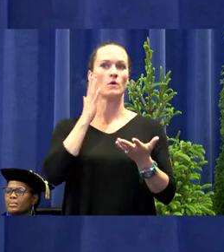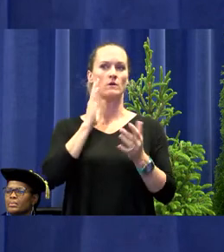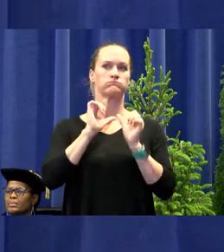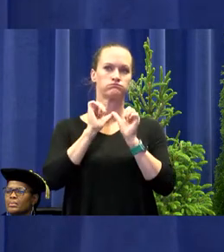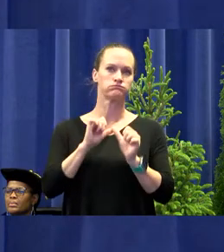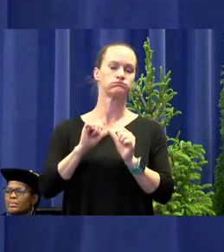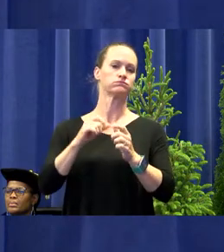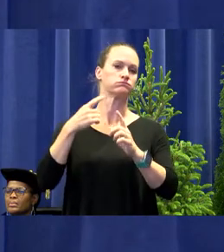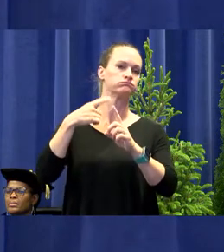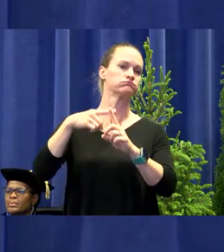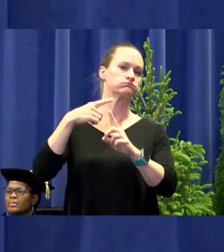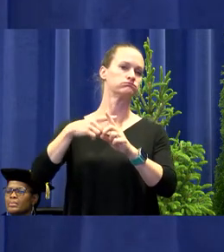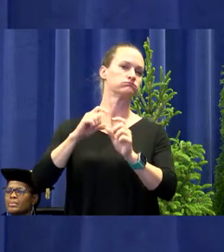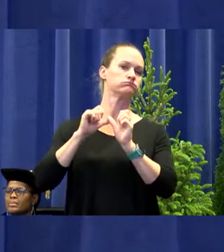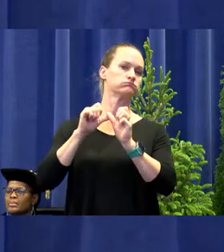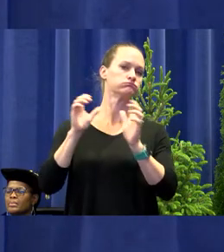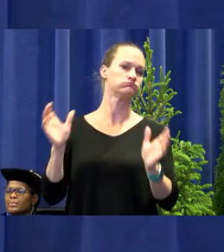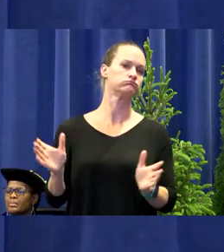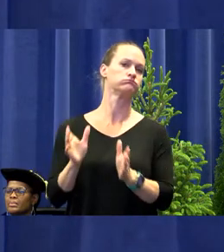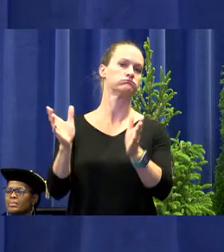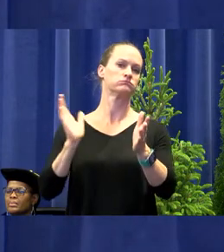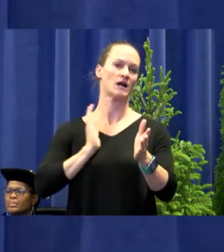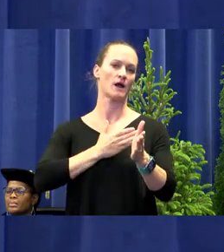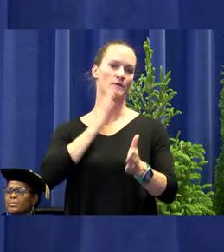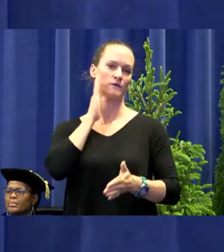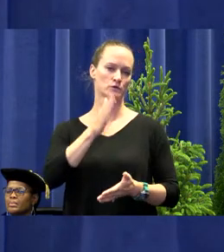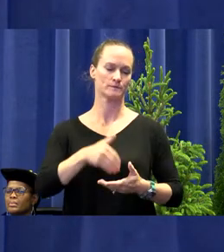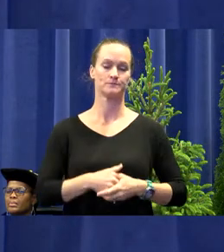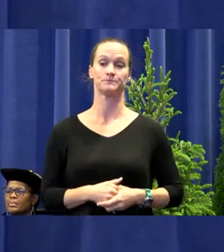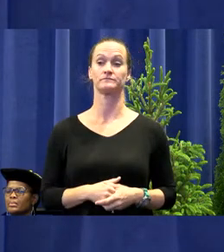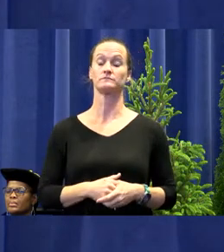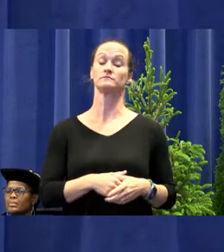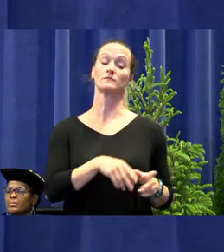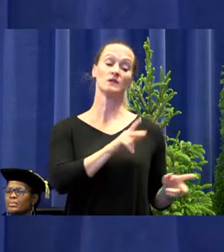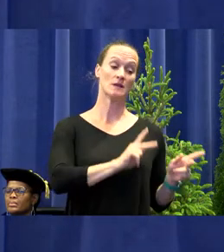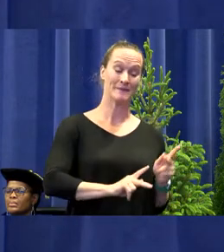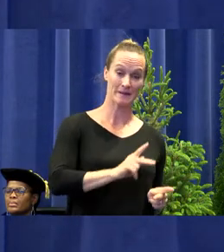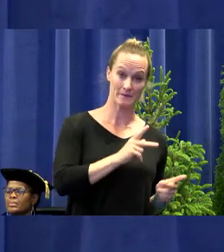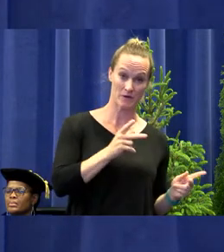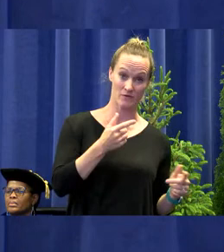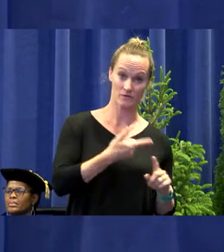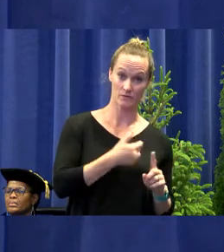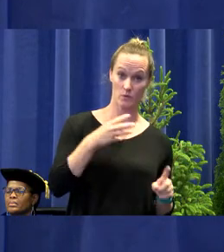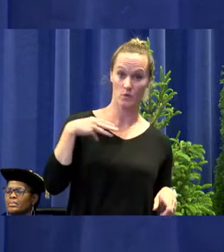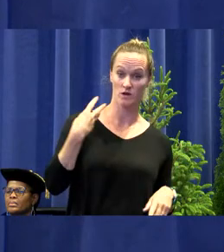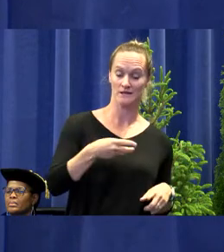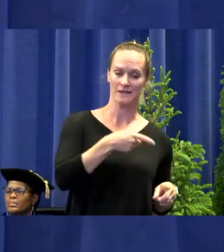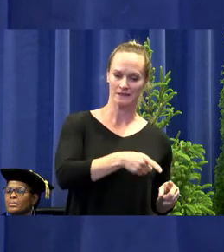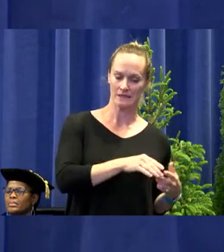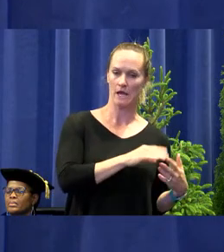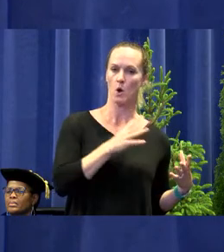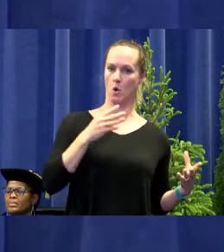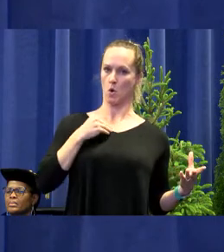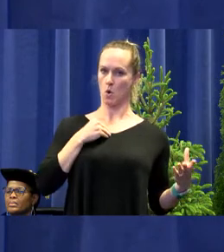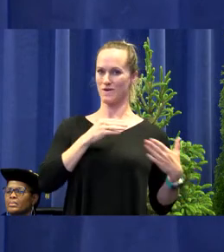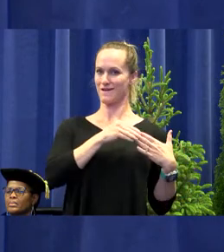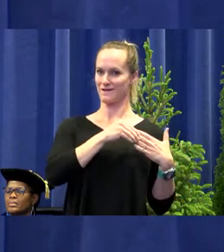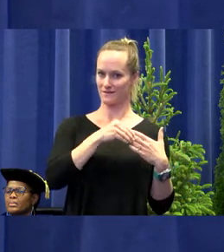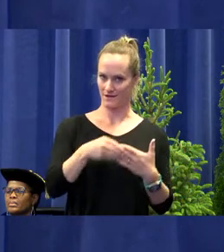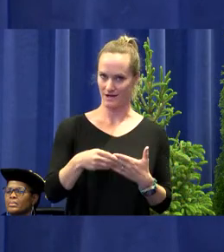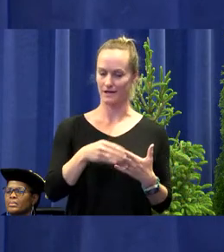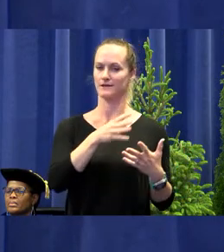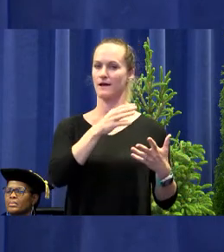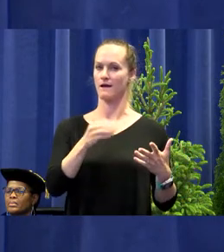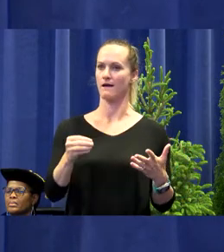people of Washington own, guide, and govern Western, their university, through a volunteer board of trustees chosen from